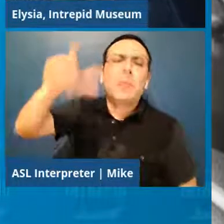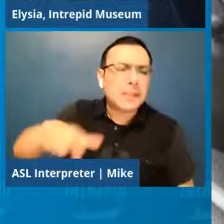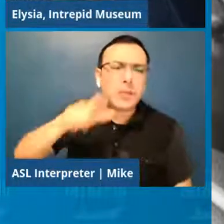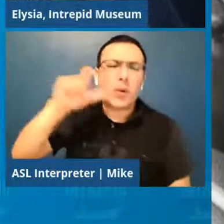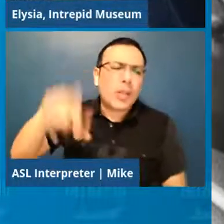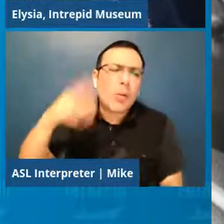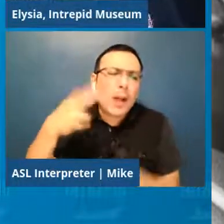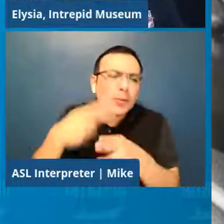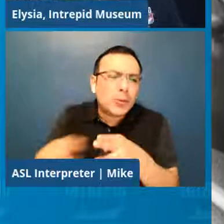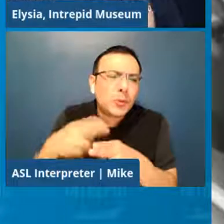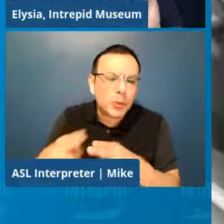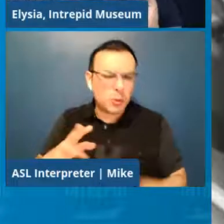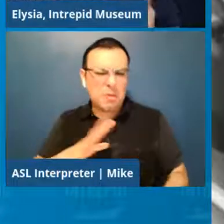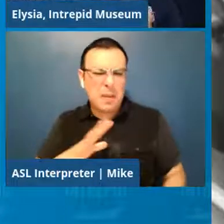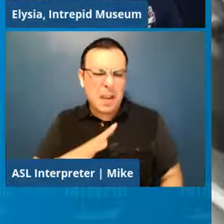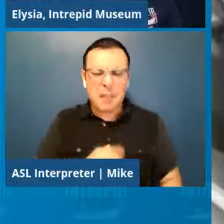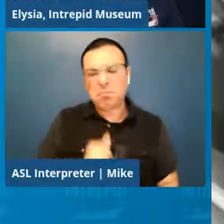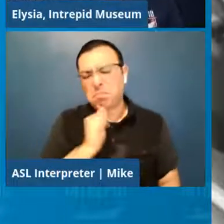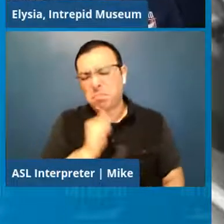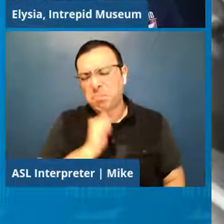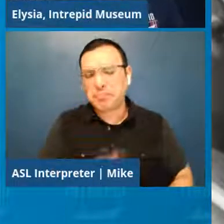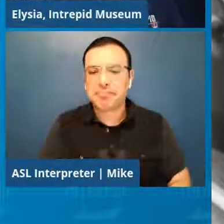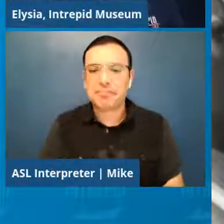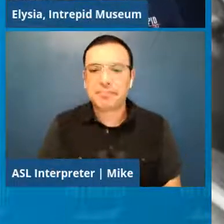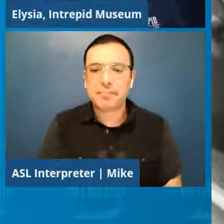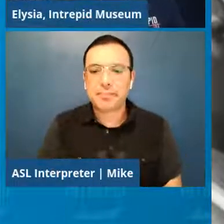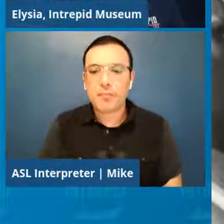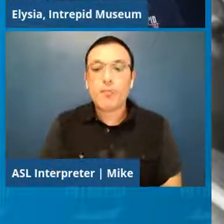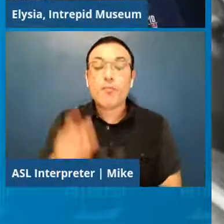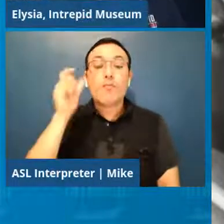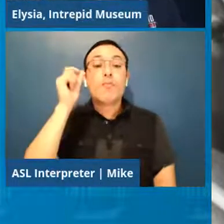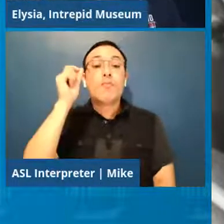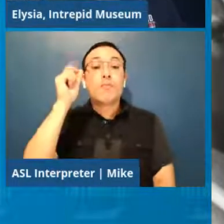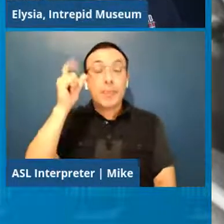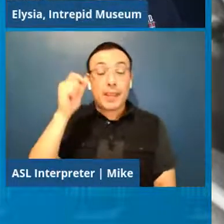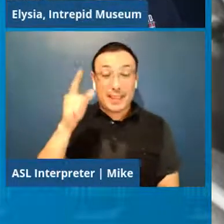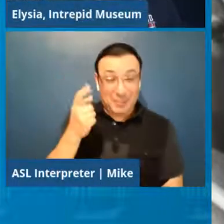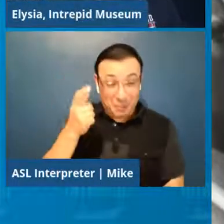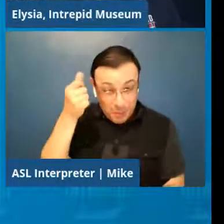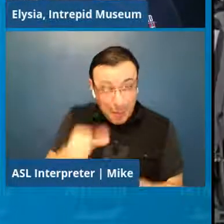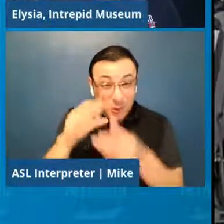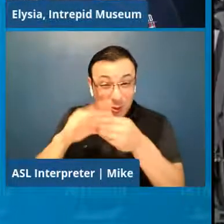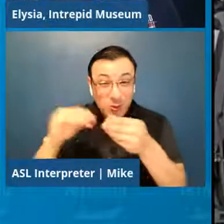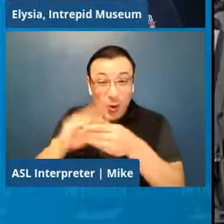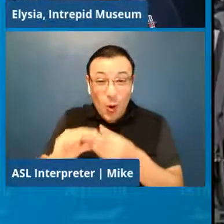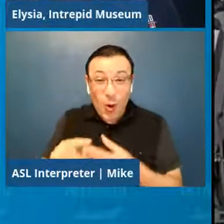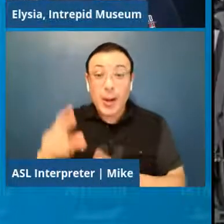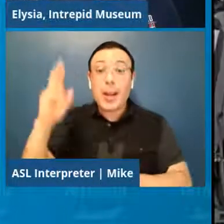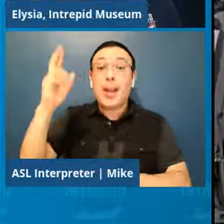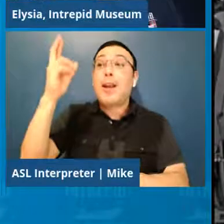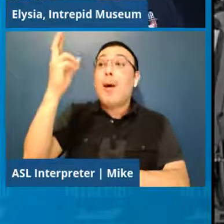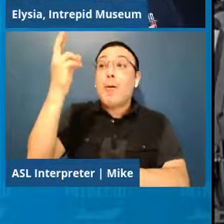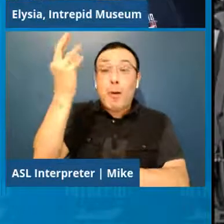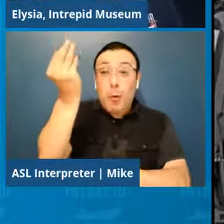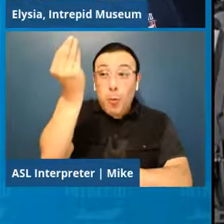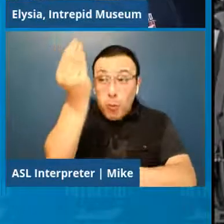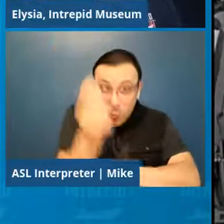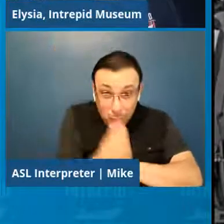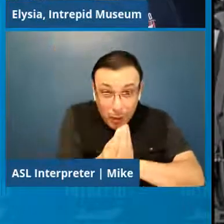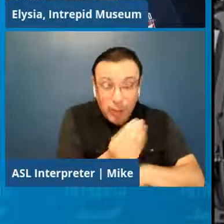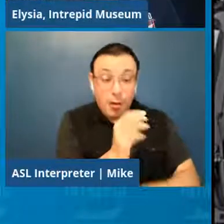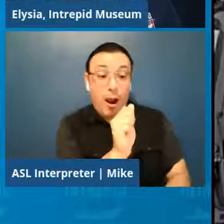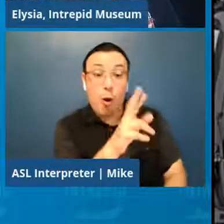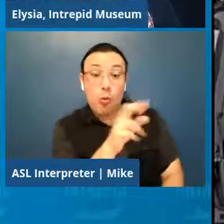Aurora 7 capsule, but that actually was not the only one we picked up. We also picked up this one. So the